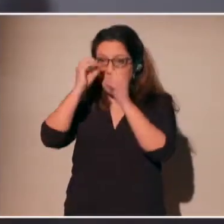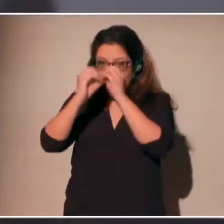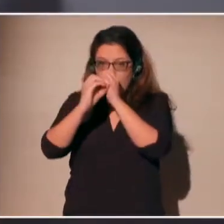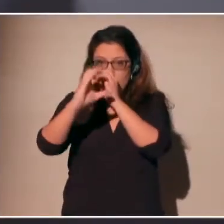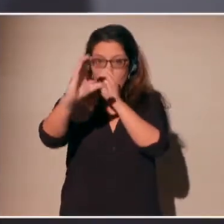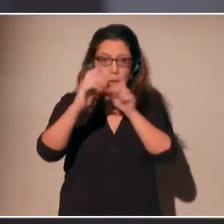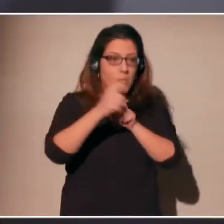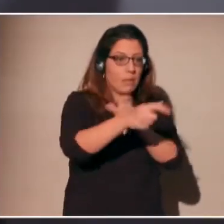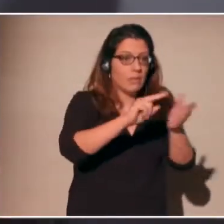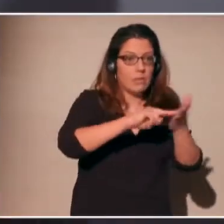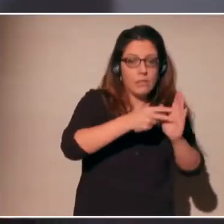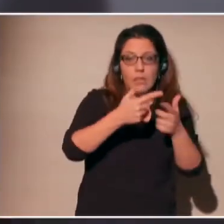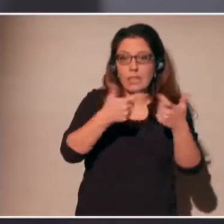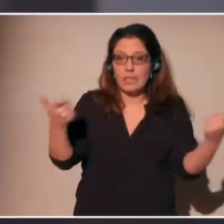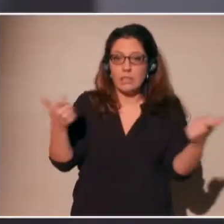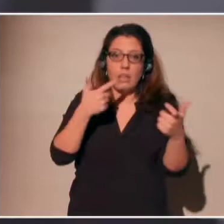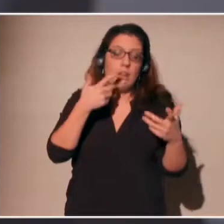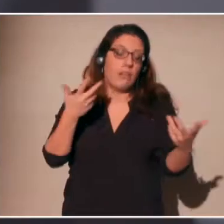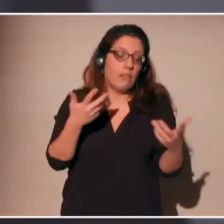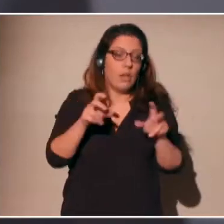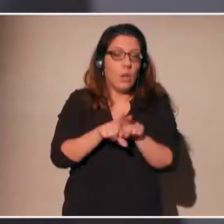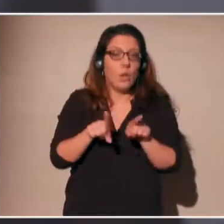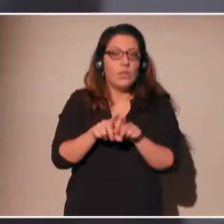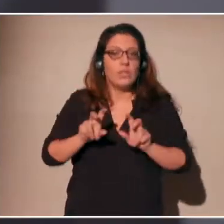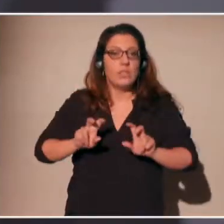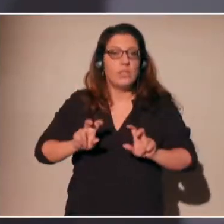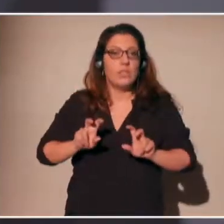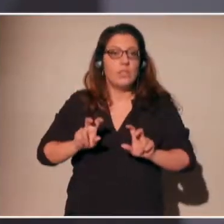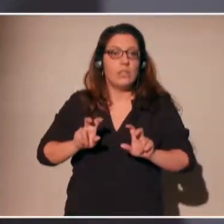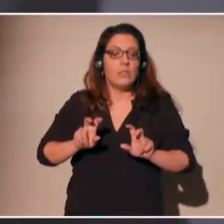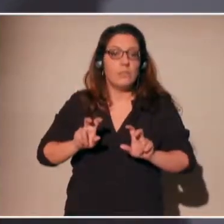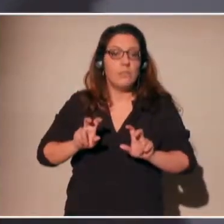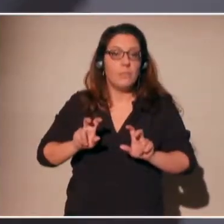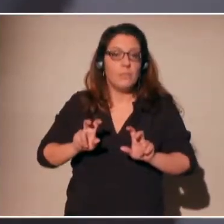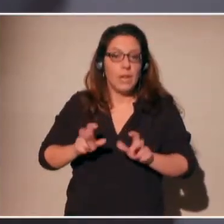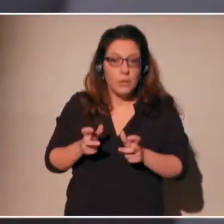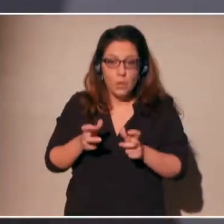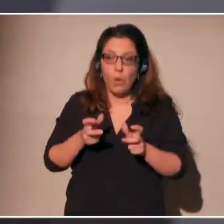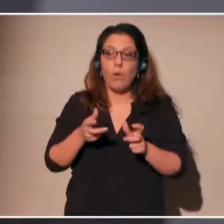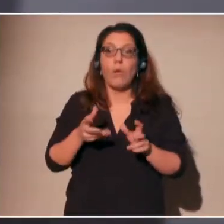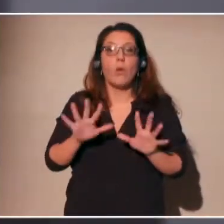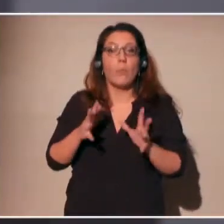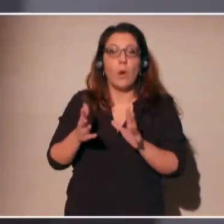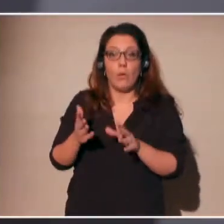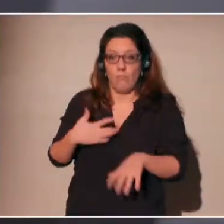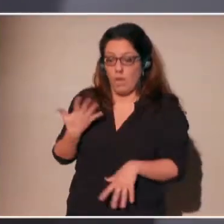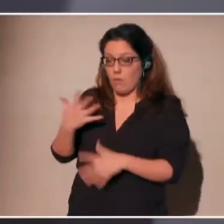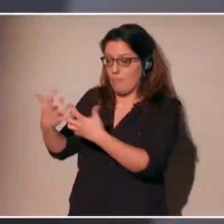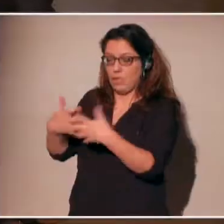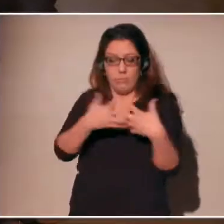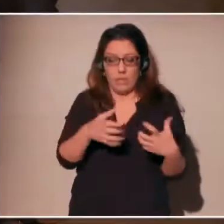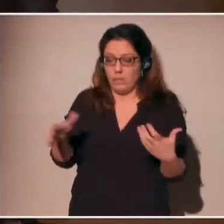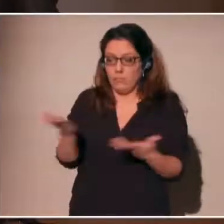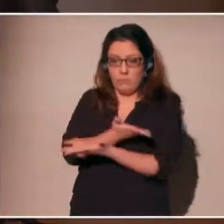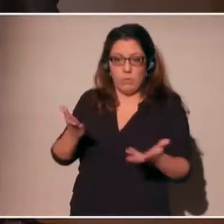steam machines and steam engines, and then communication also worked in that same manner, and communication between people and communication